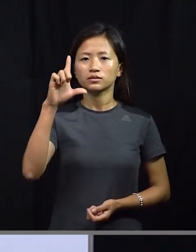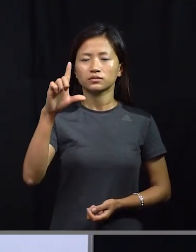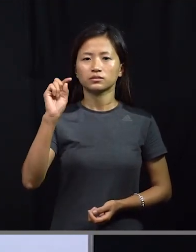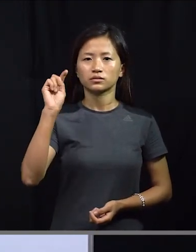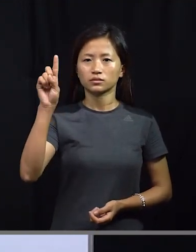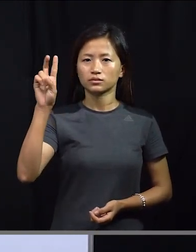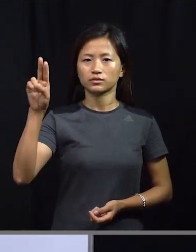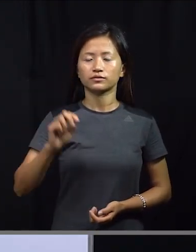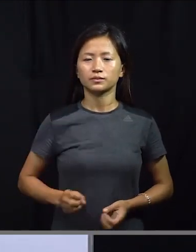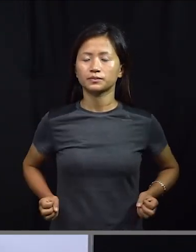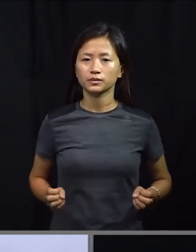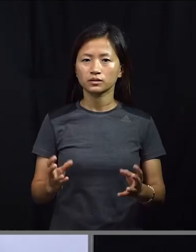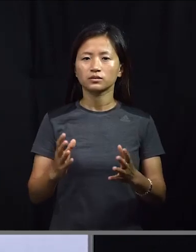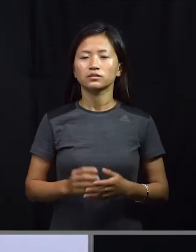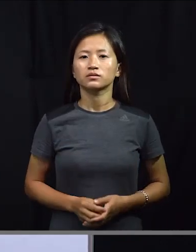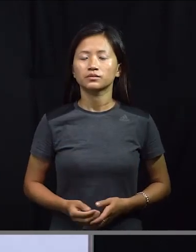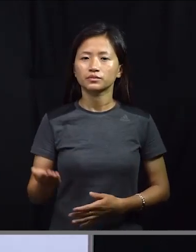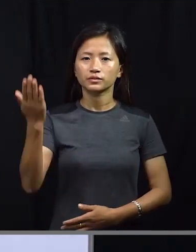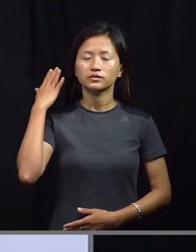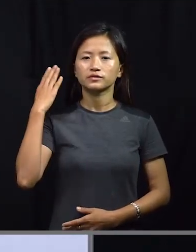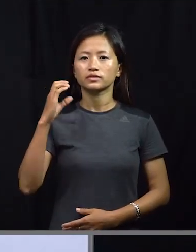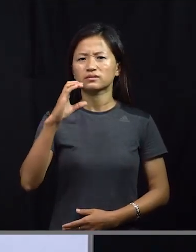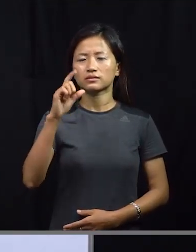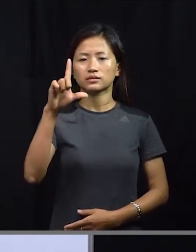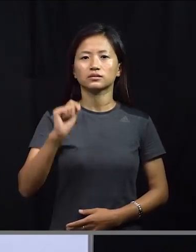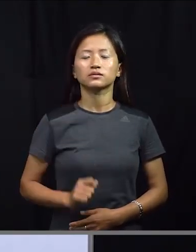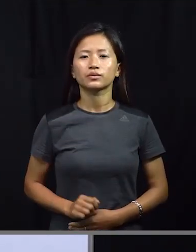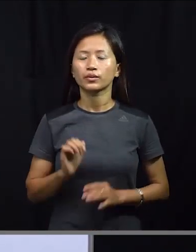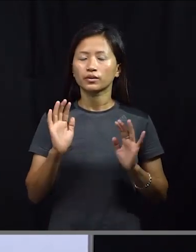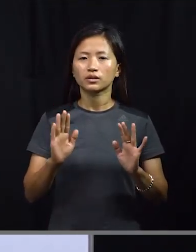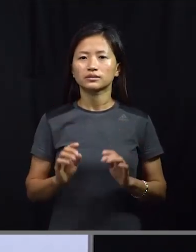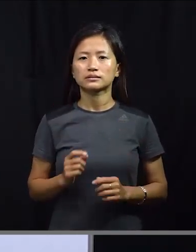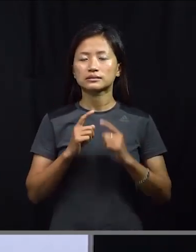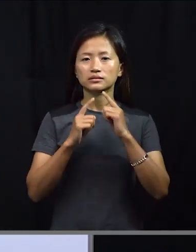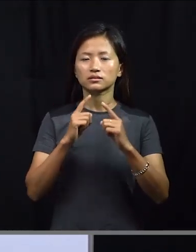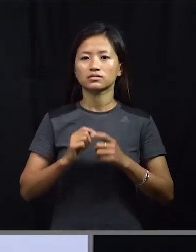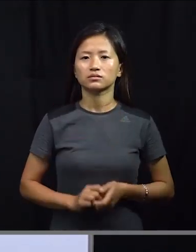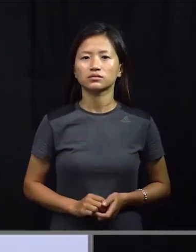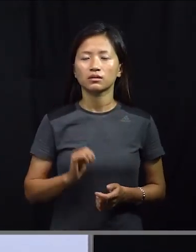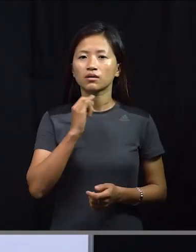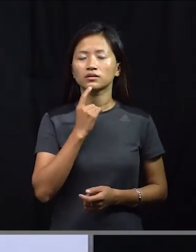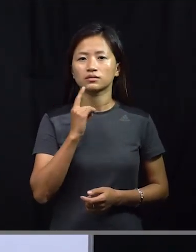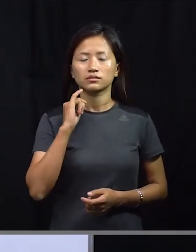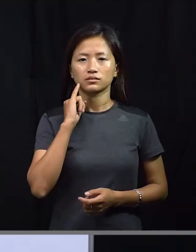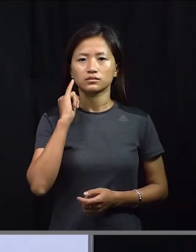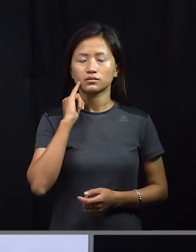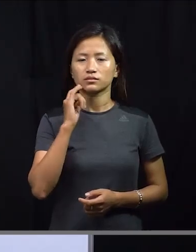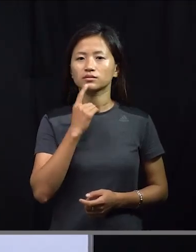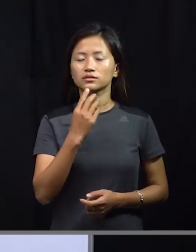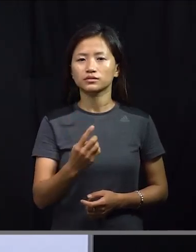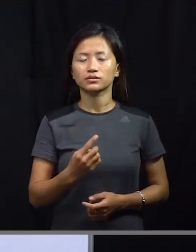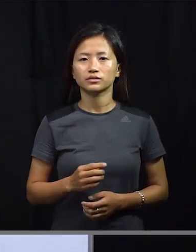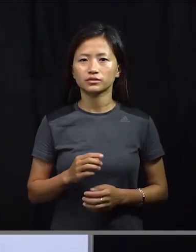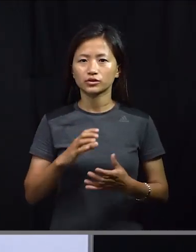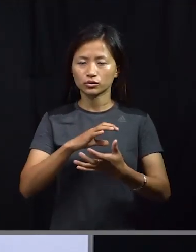To begin with, in our previous classes, we had discussed about the institutional structure, which